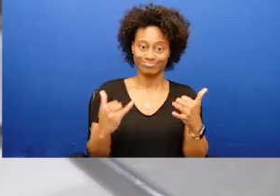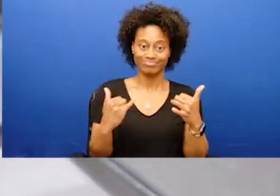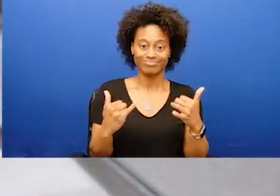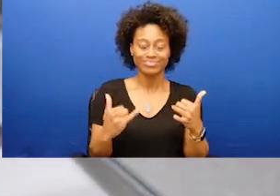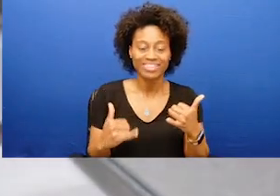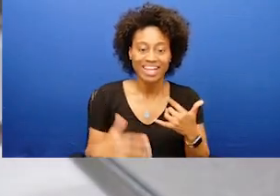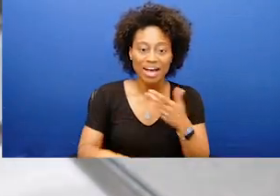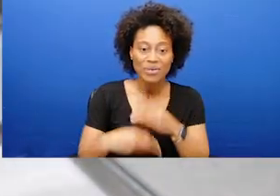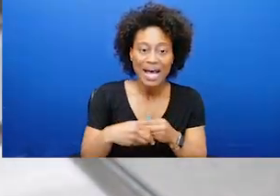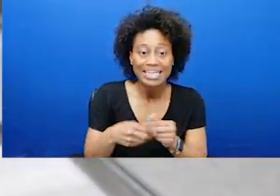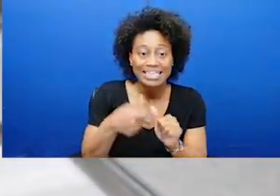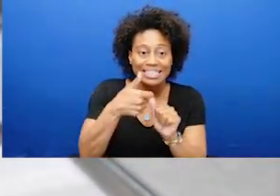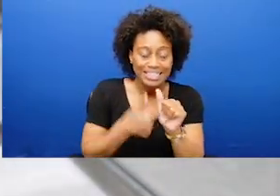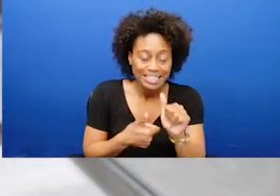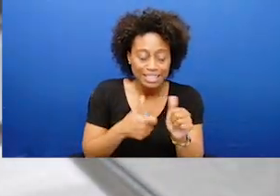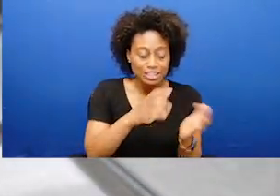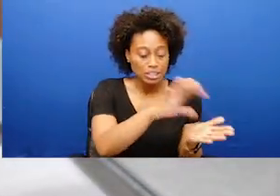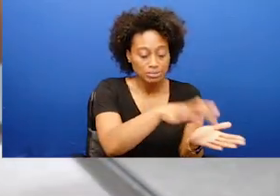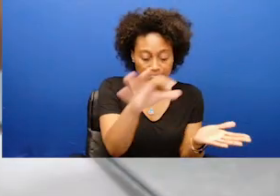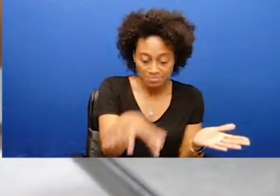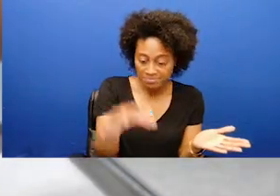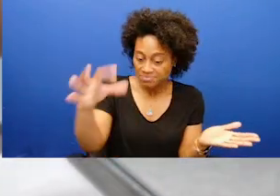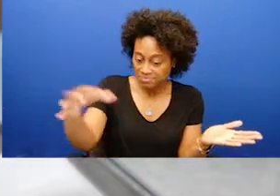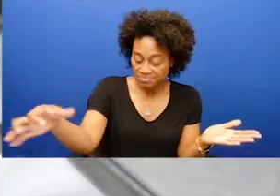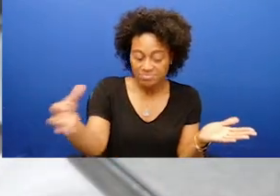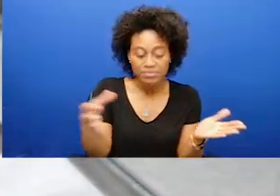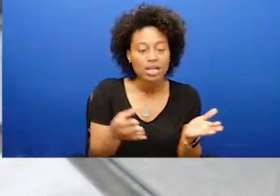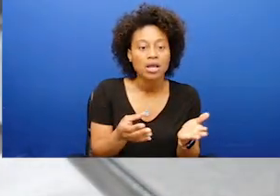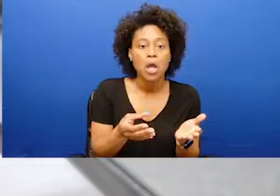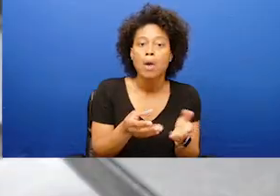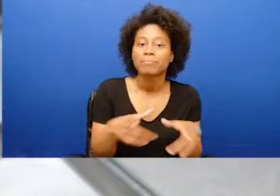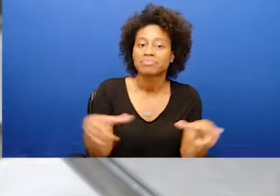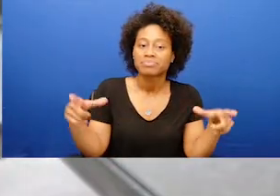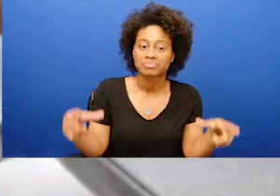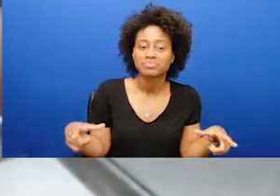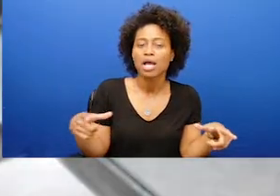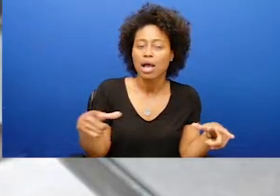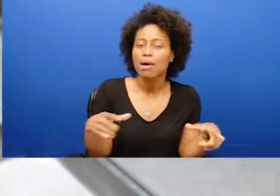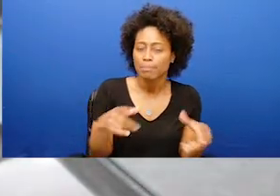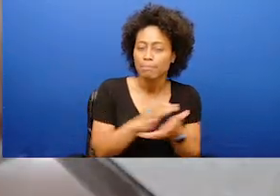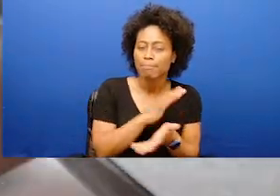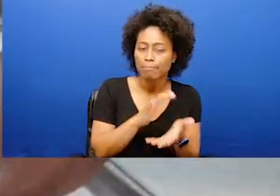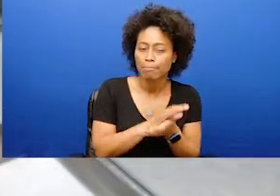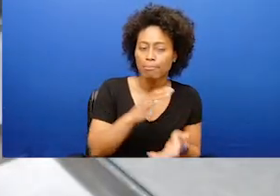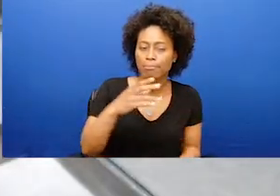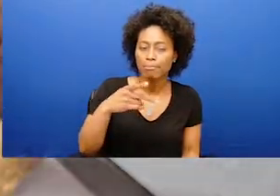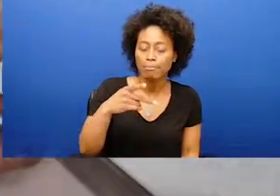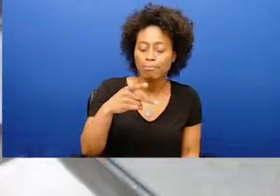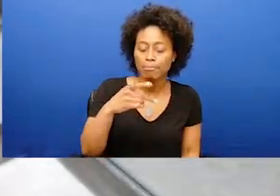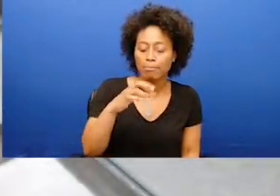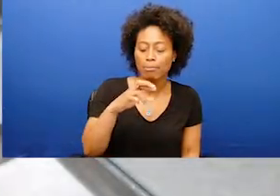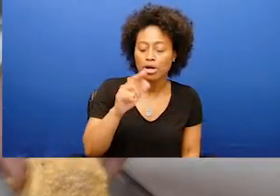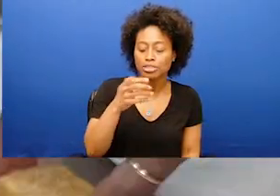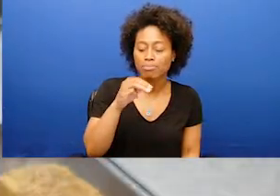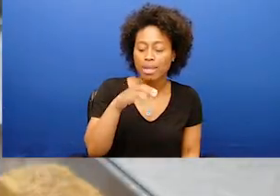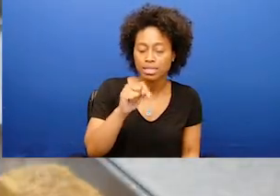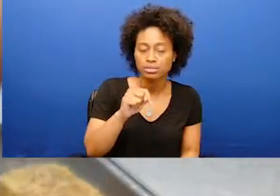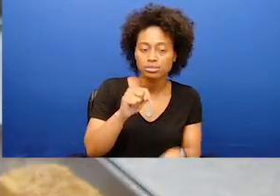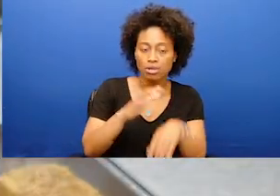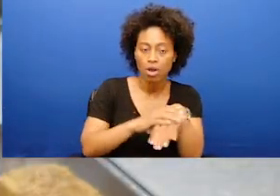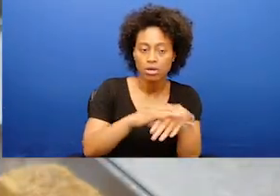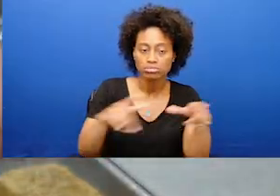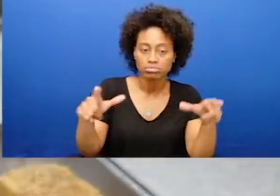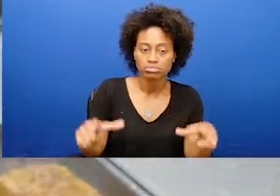Now I'm going to add each tofu bite to a parchment lined baking sheet. This is